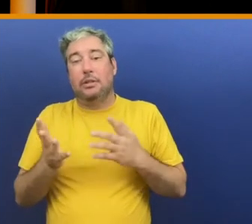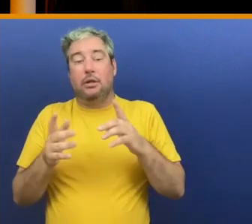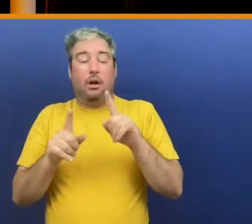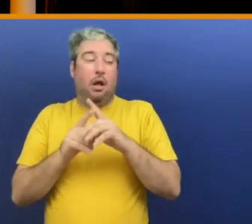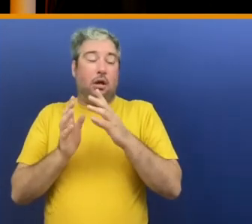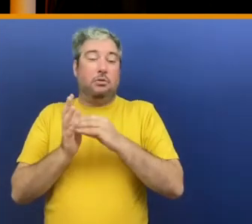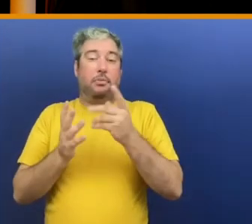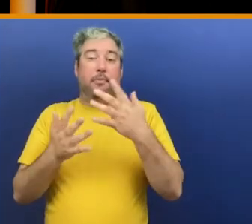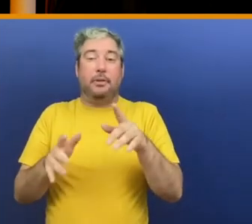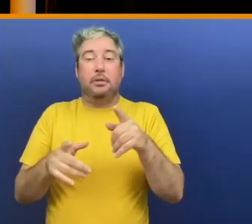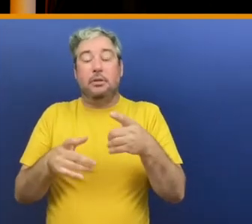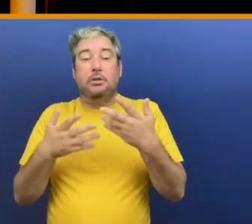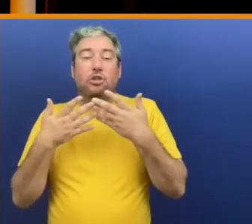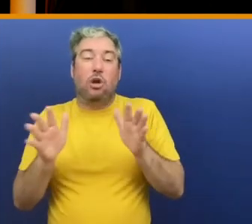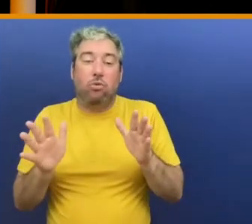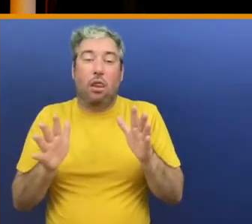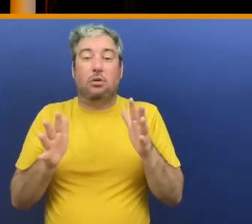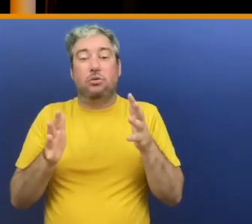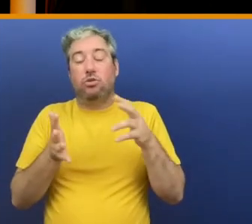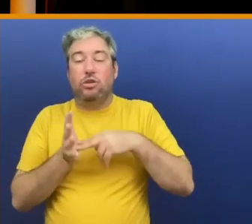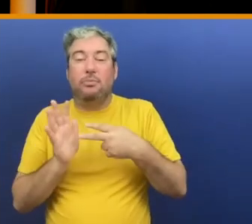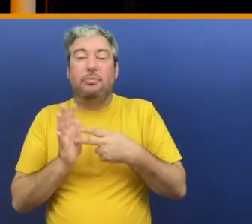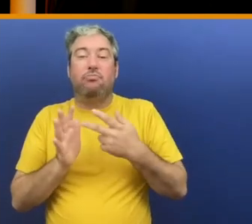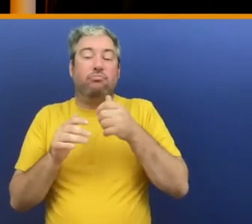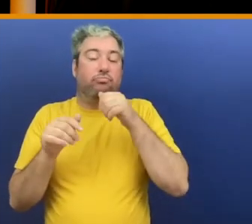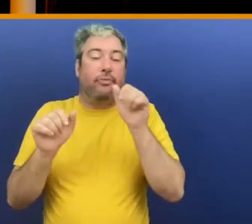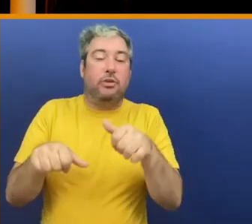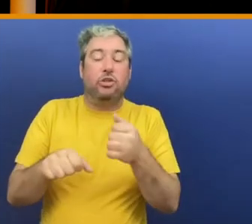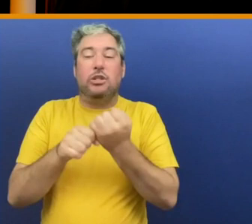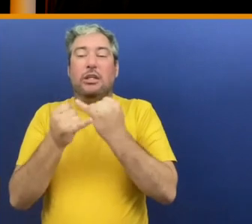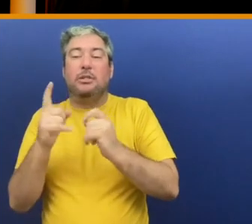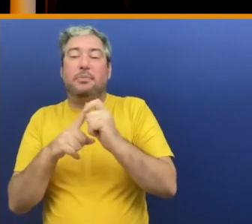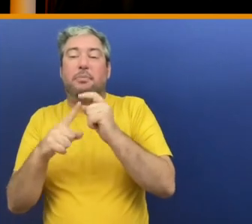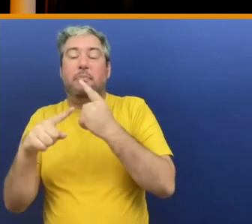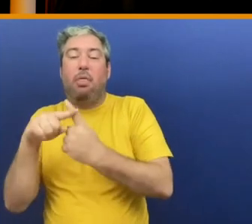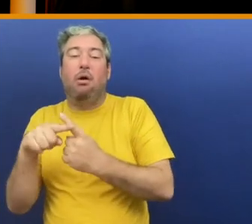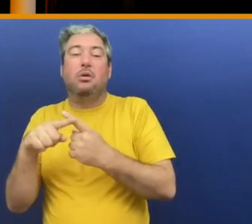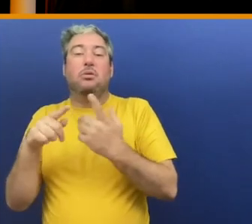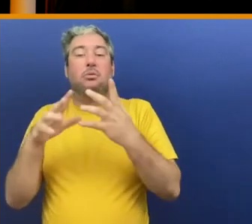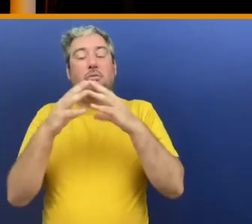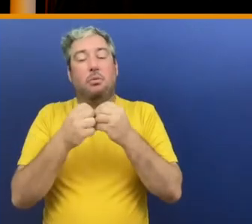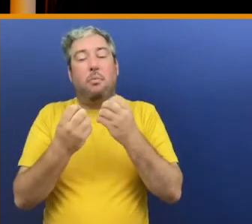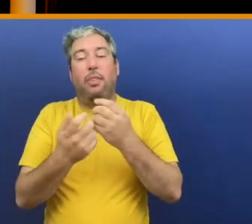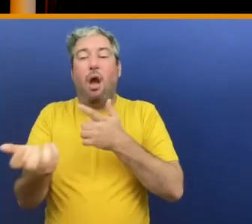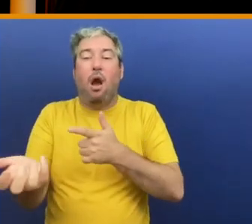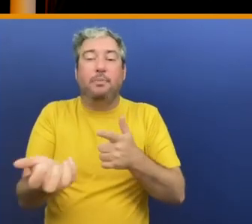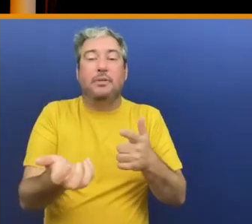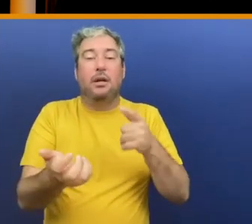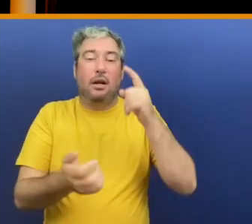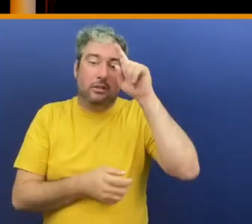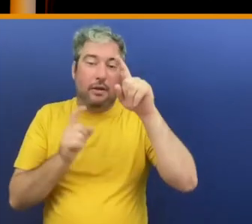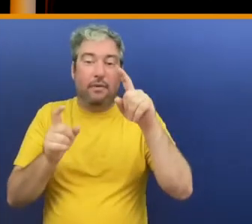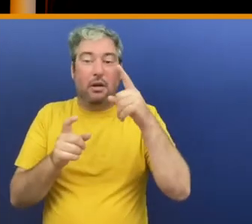initiatives, which include carrots of lower barriers to reward progress, as well as sticks of higher barriers to punish backsliding.